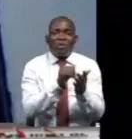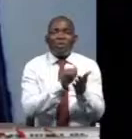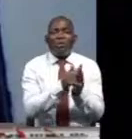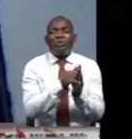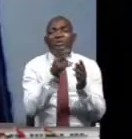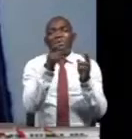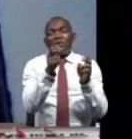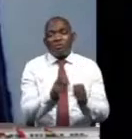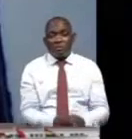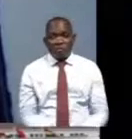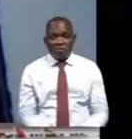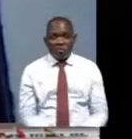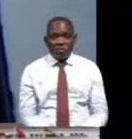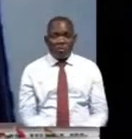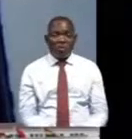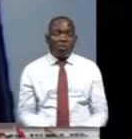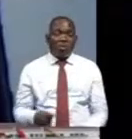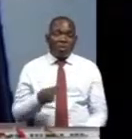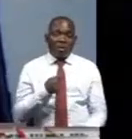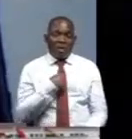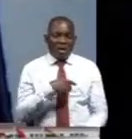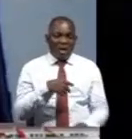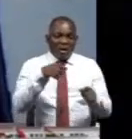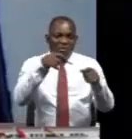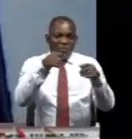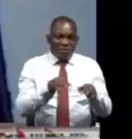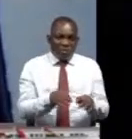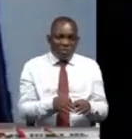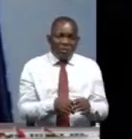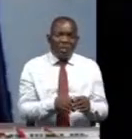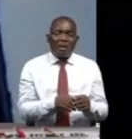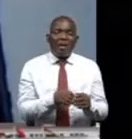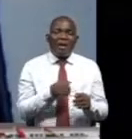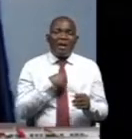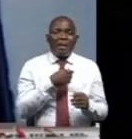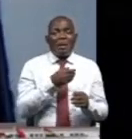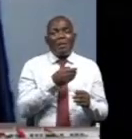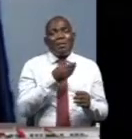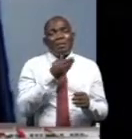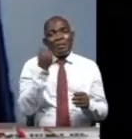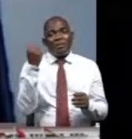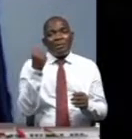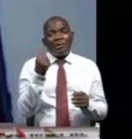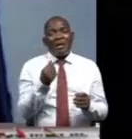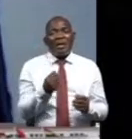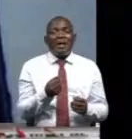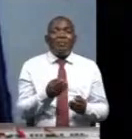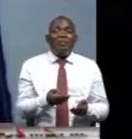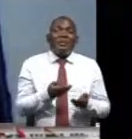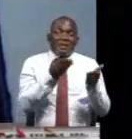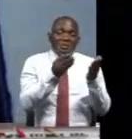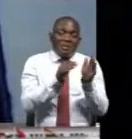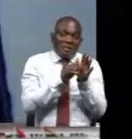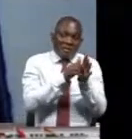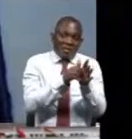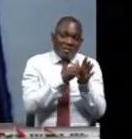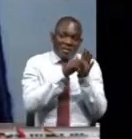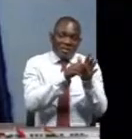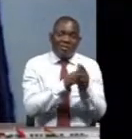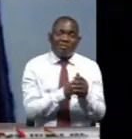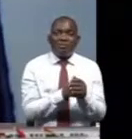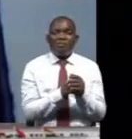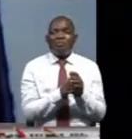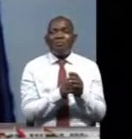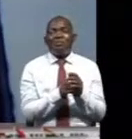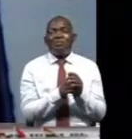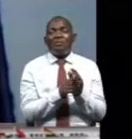Okay. We were seeking a forum for the proper presentation of those issues. Well, For example, well said.